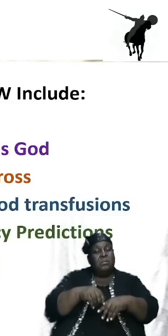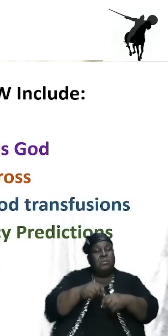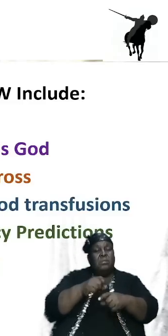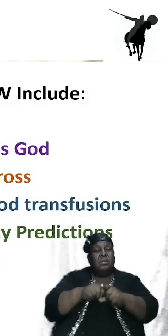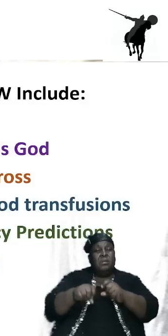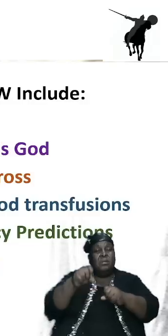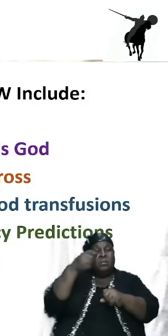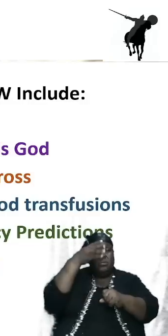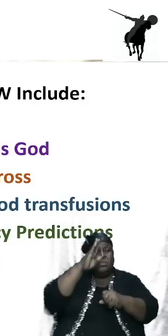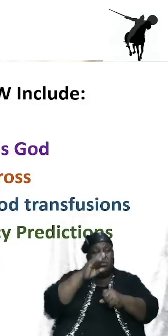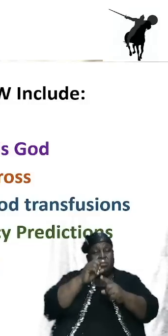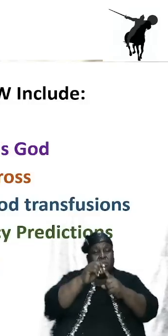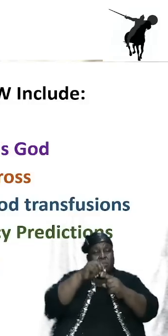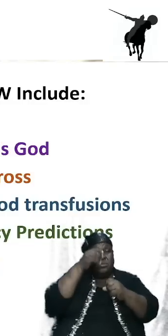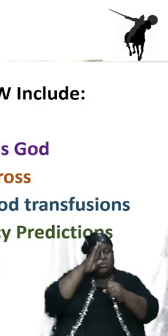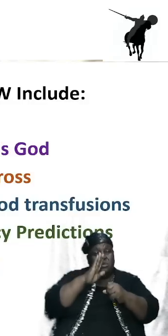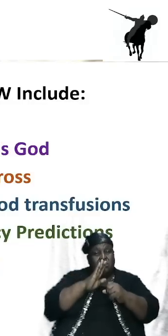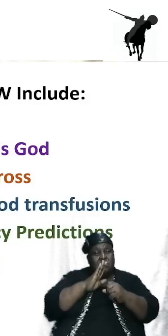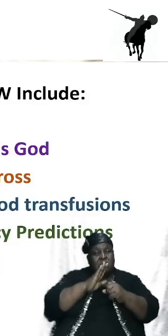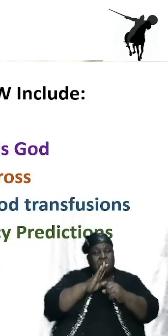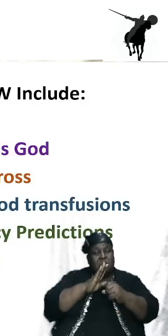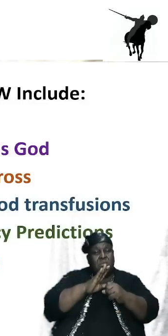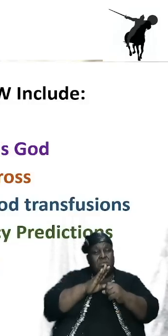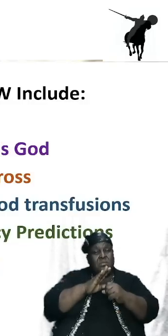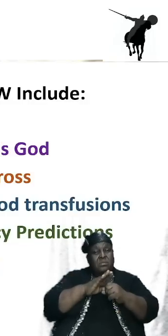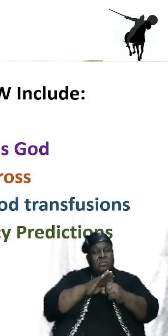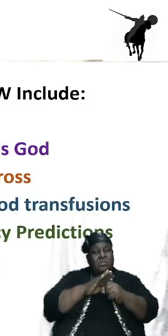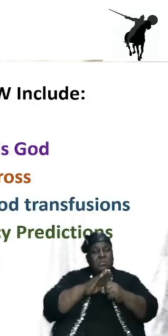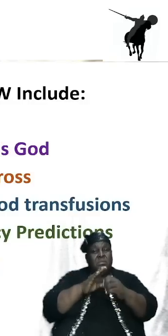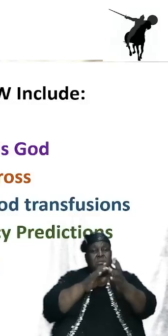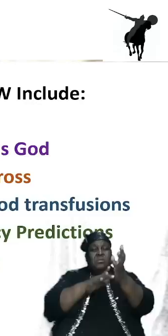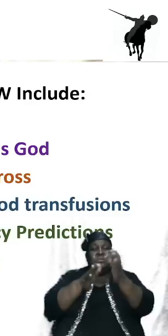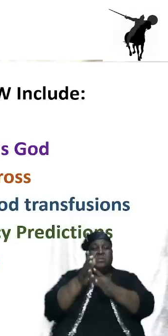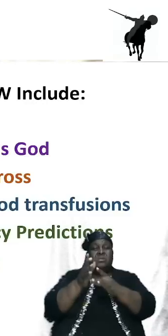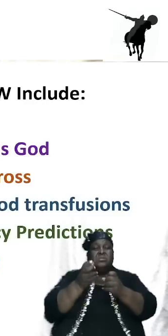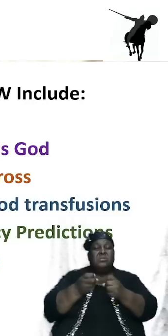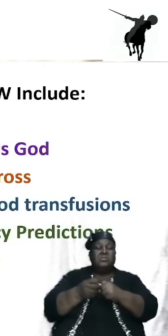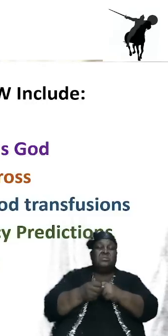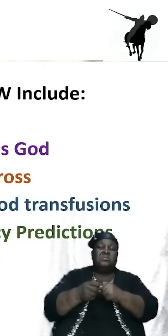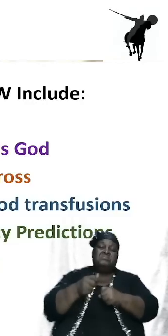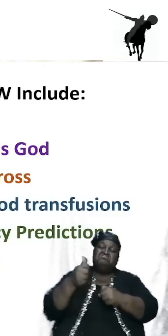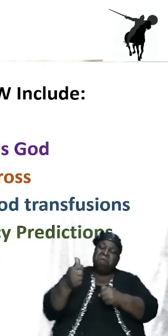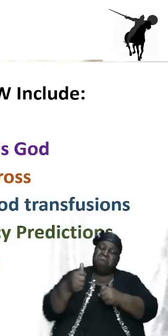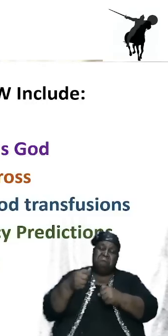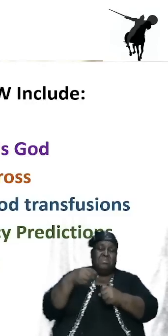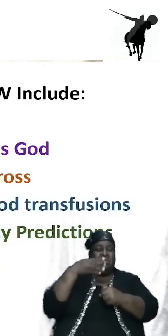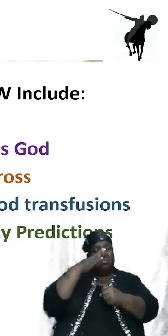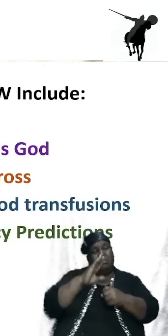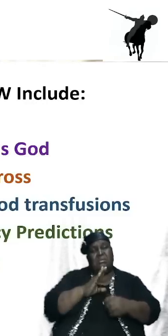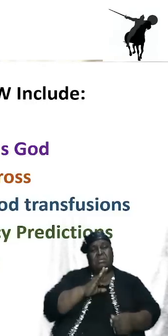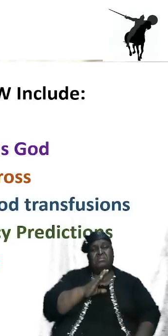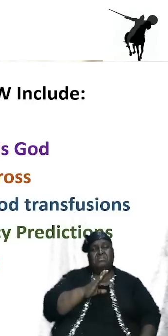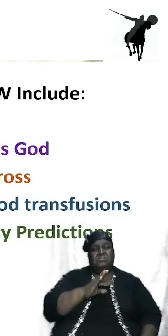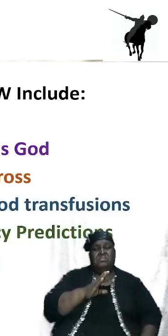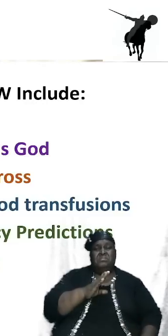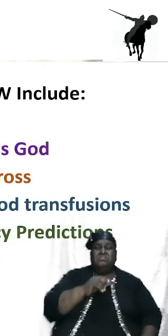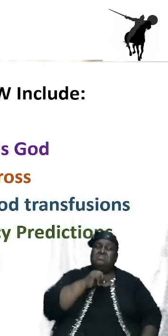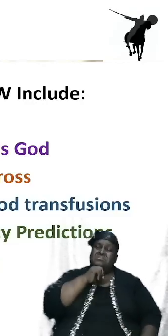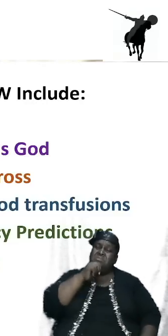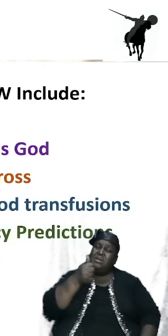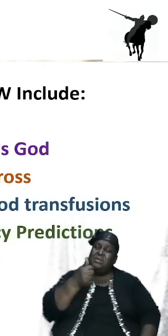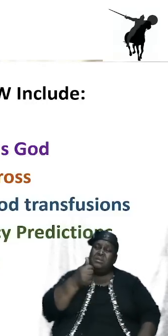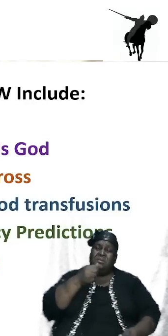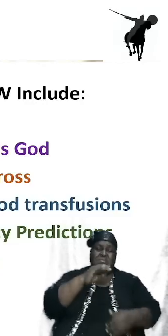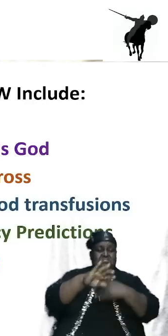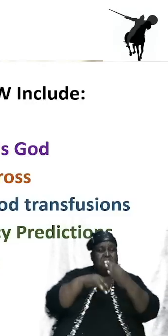was a God. And why they say that is because they are saying that Jesus is that demi-God. He's not the almighty God.